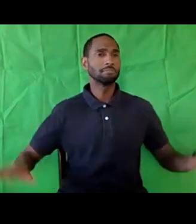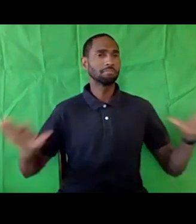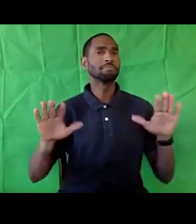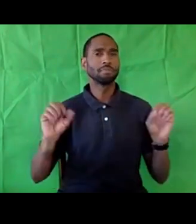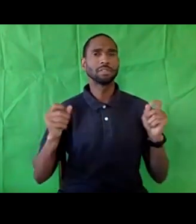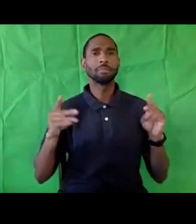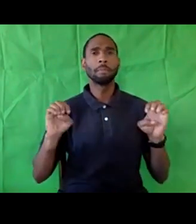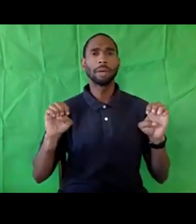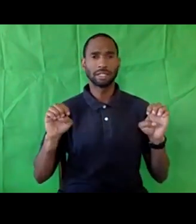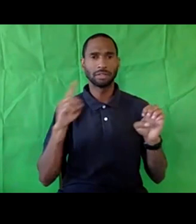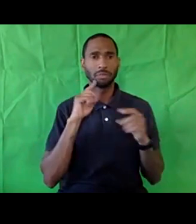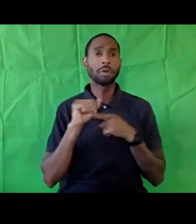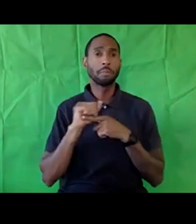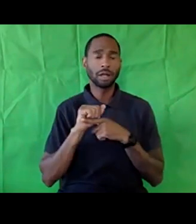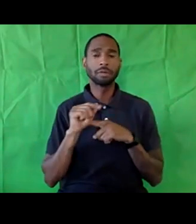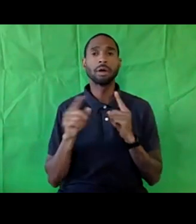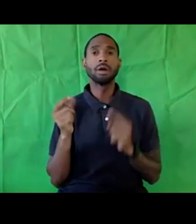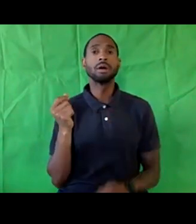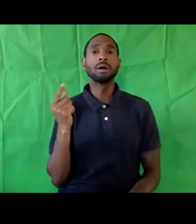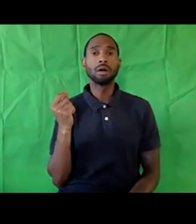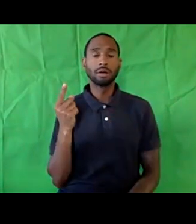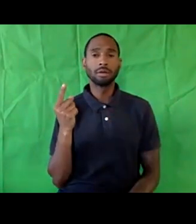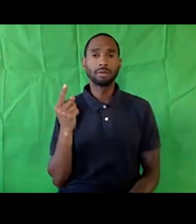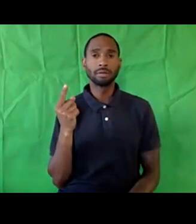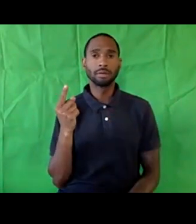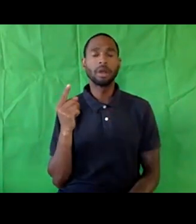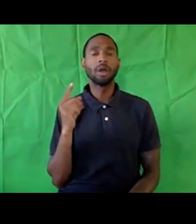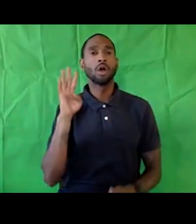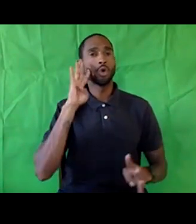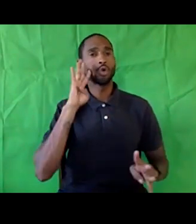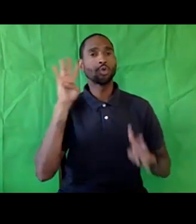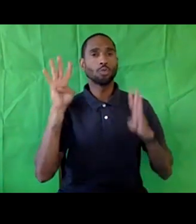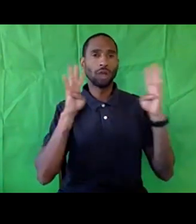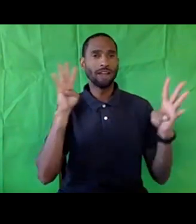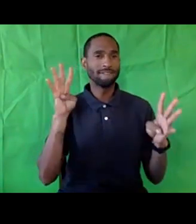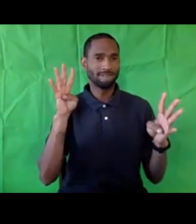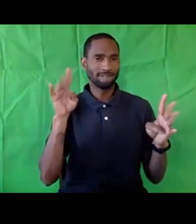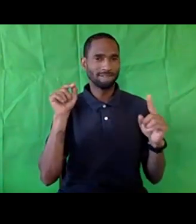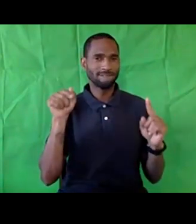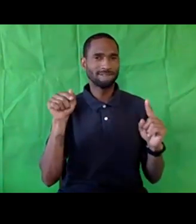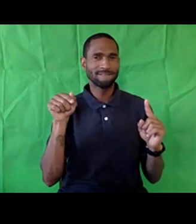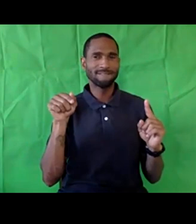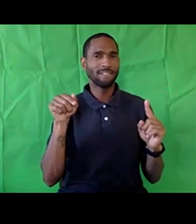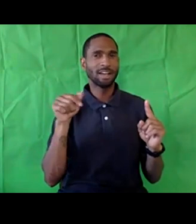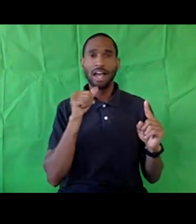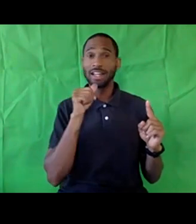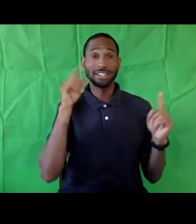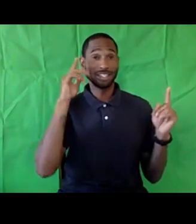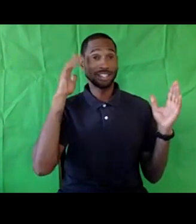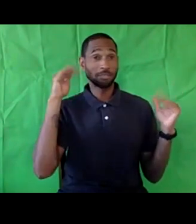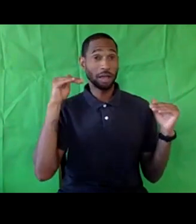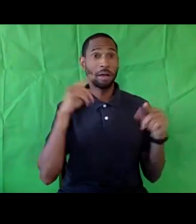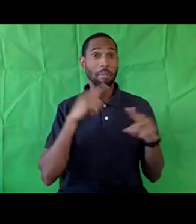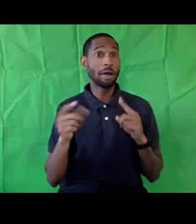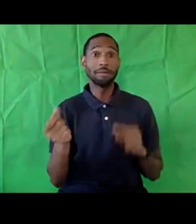to practice in. It felt like creative, I guess, which I didn't expect, but makes